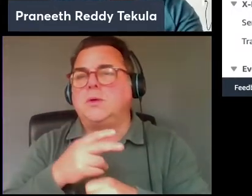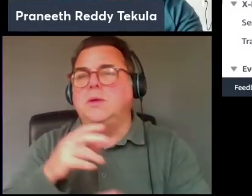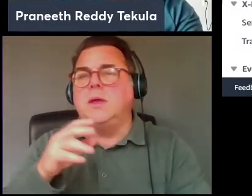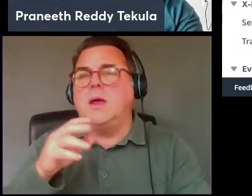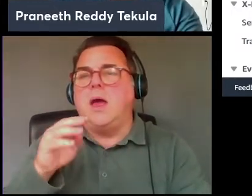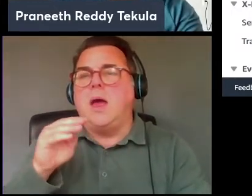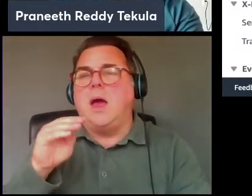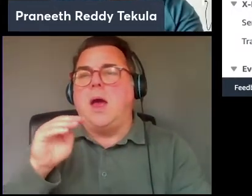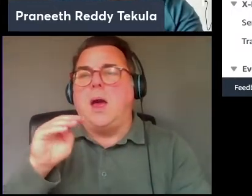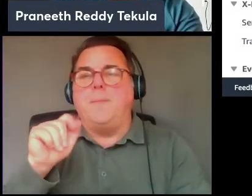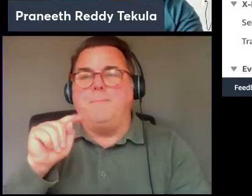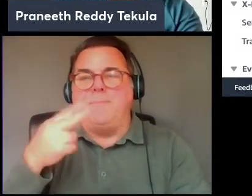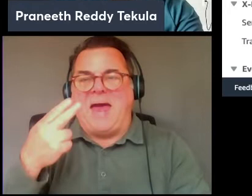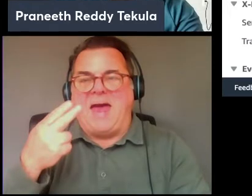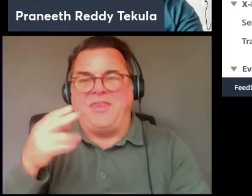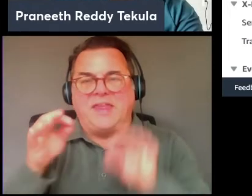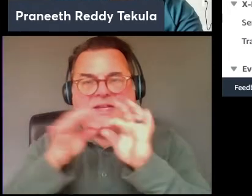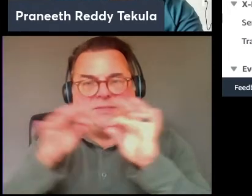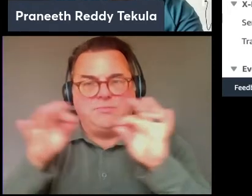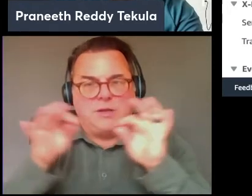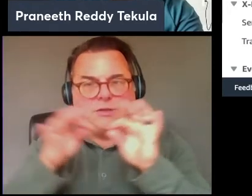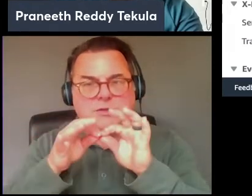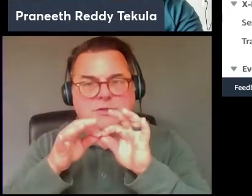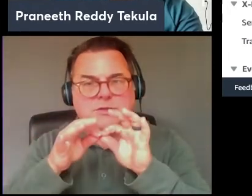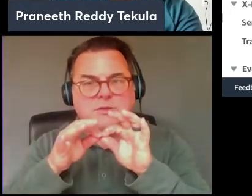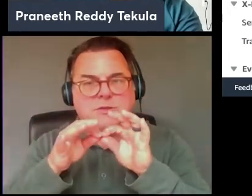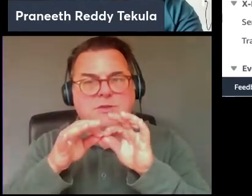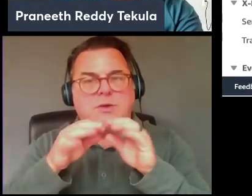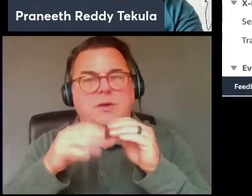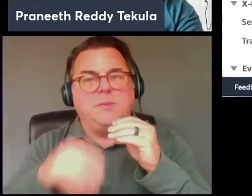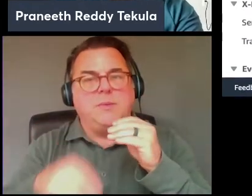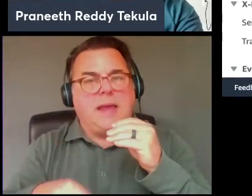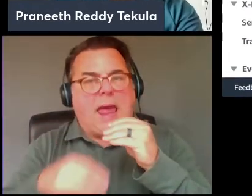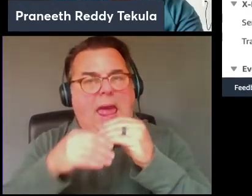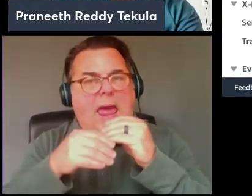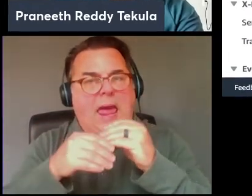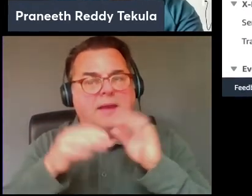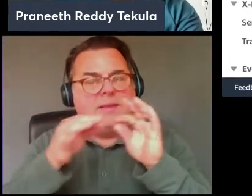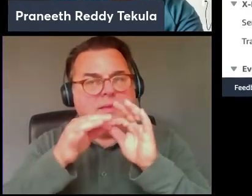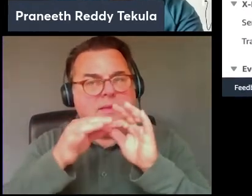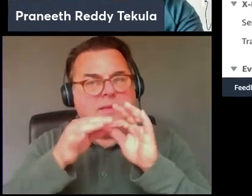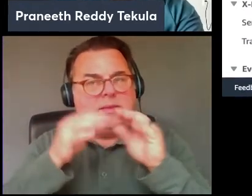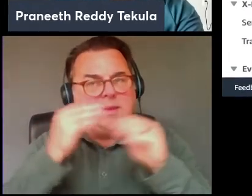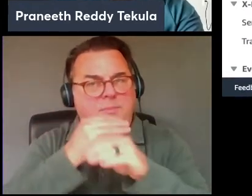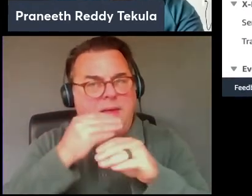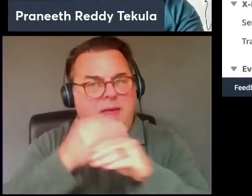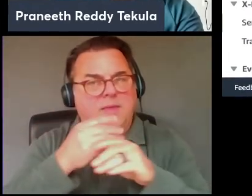it. So I'm clicking on add a math and start with a pretty simple empty